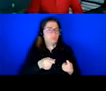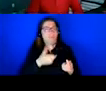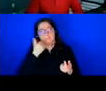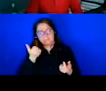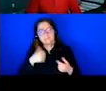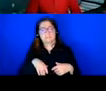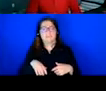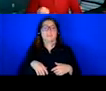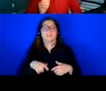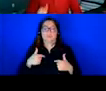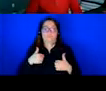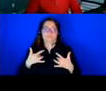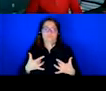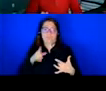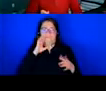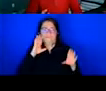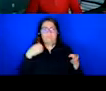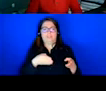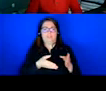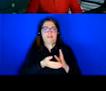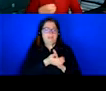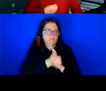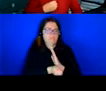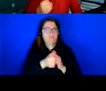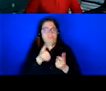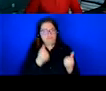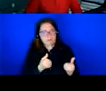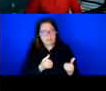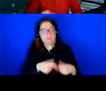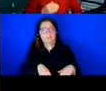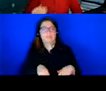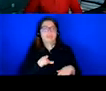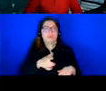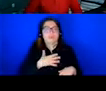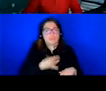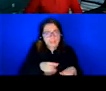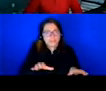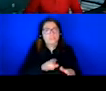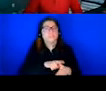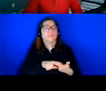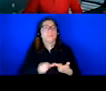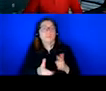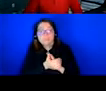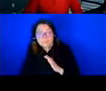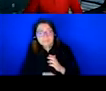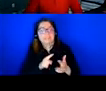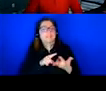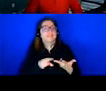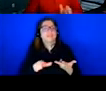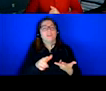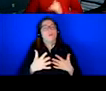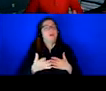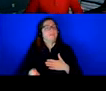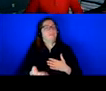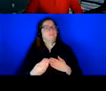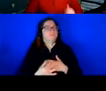strengths focused person. So what are you good at? What do you love to do? What energizes you and brings to the table? And it's good to kind of think about